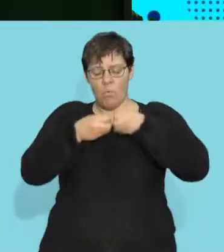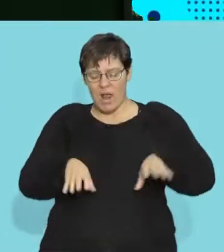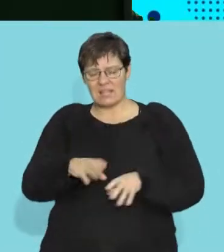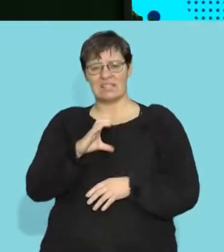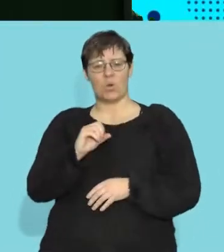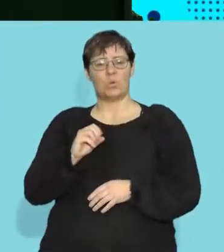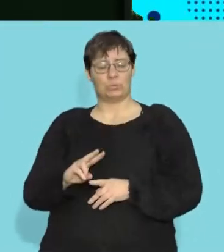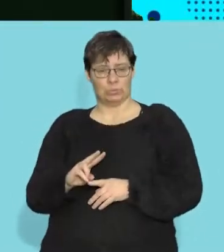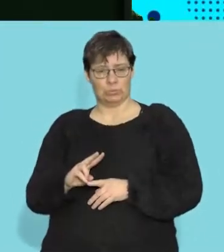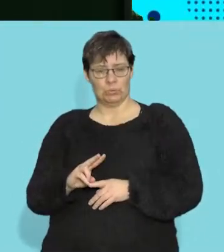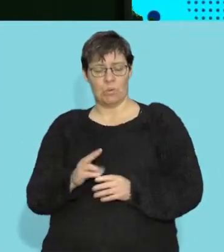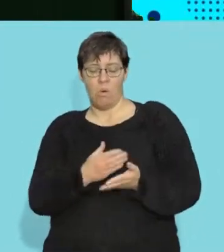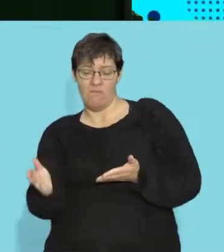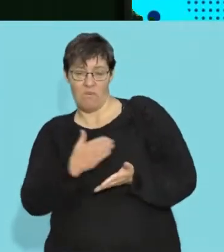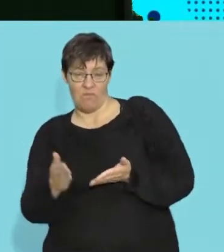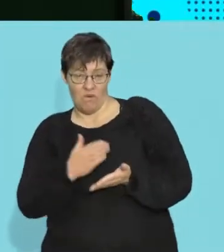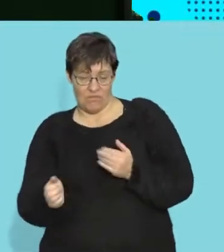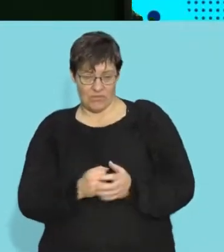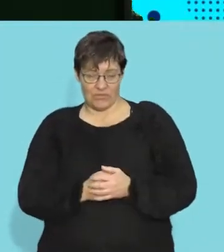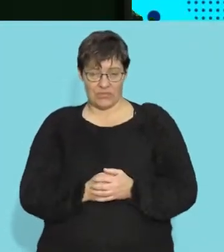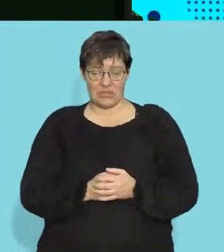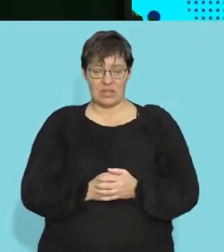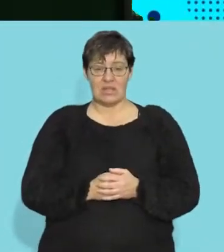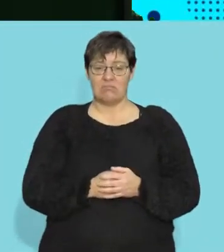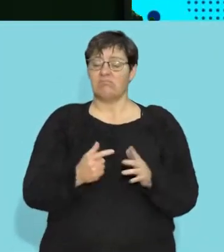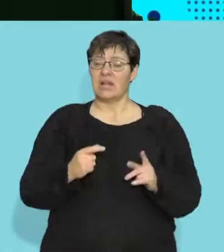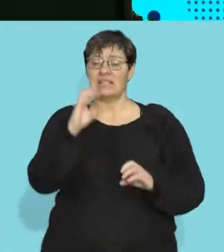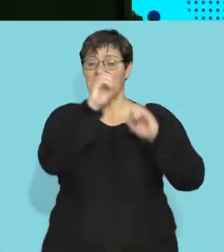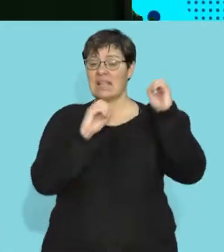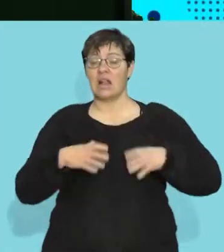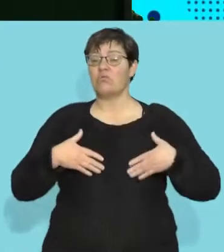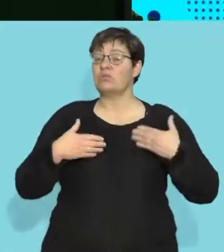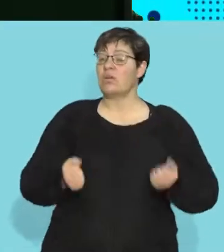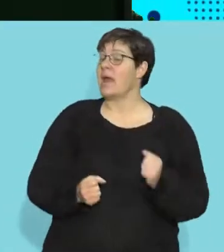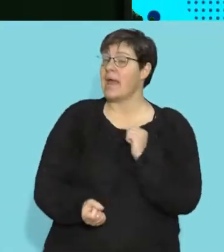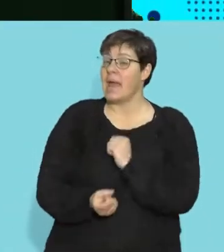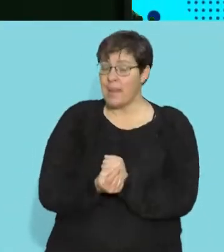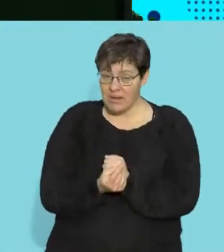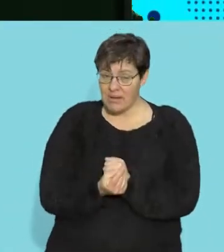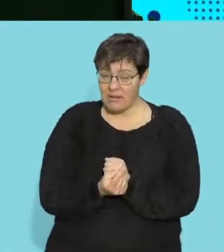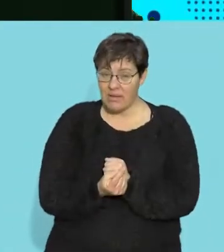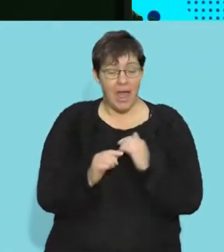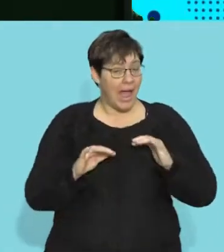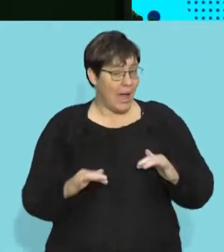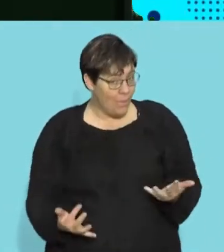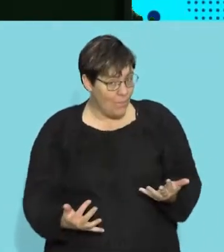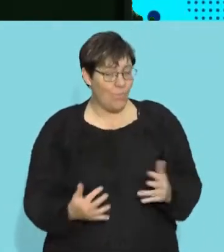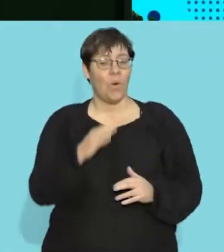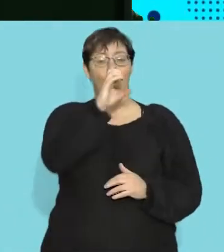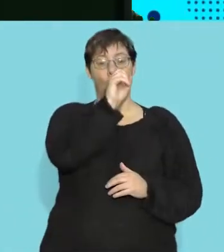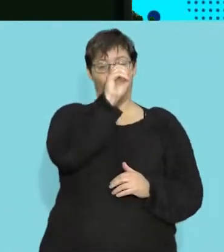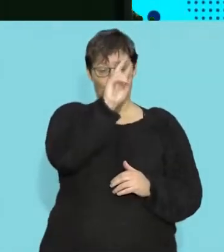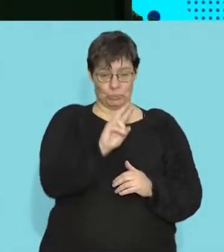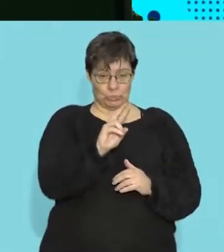and conditions. Because all of cellular respiration will only occur if I get in oxygen and if I can get rid of